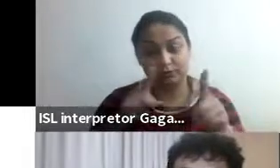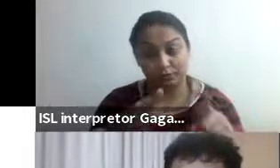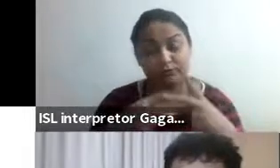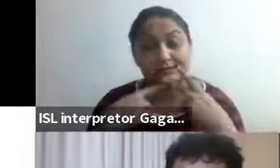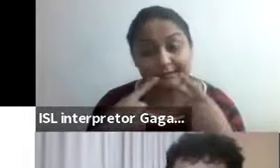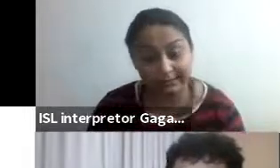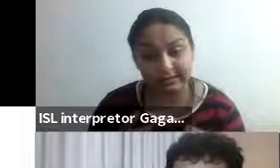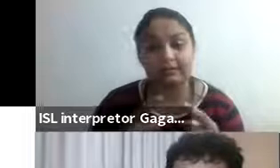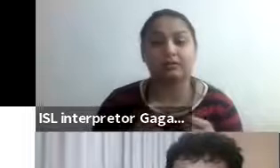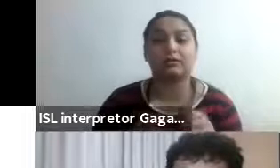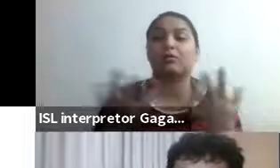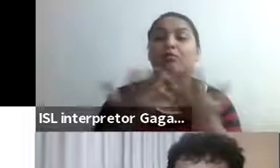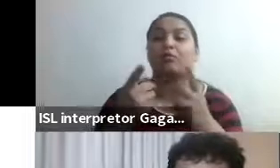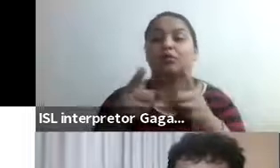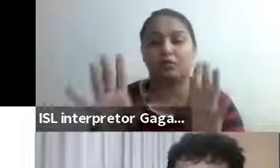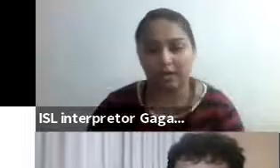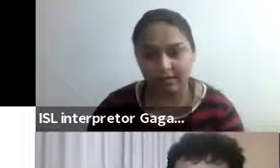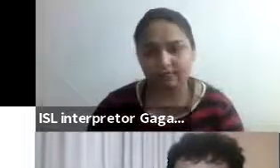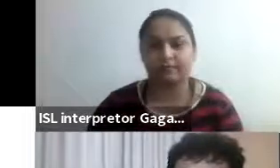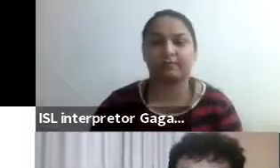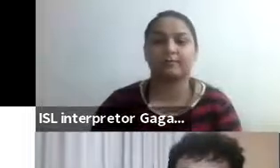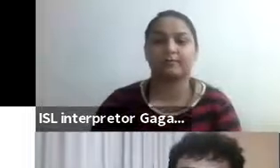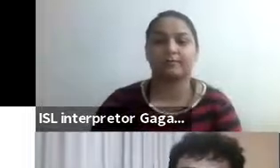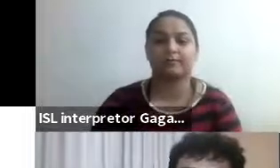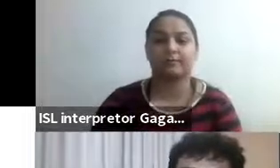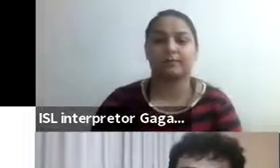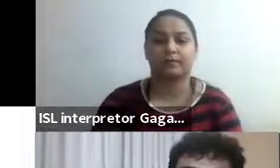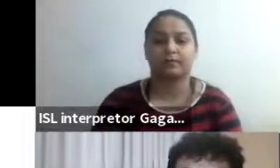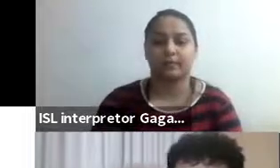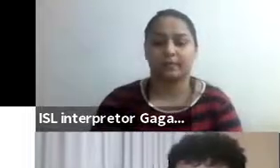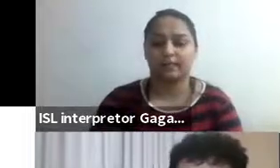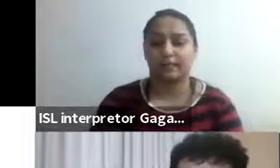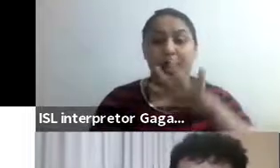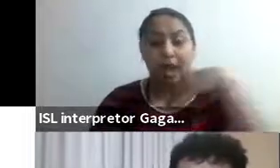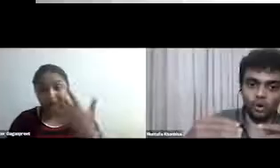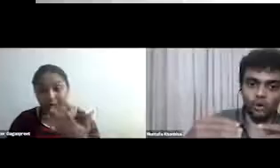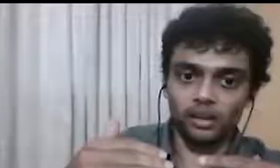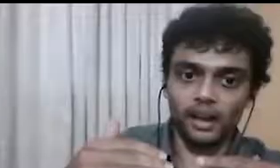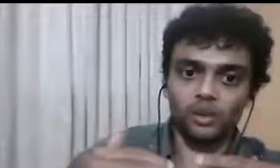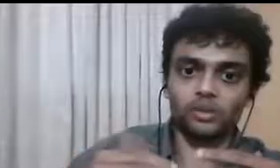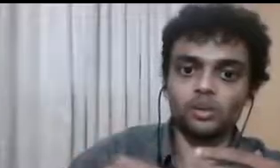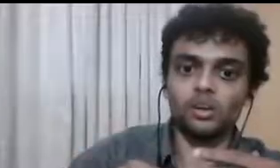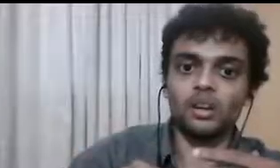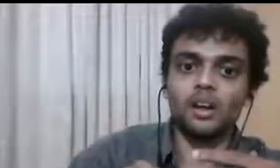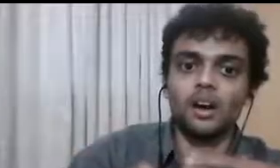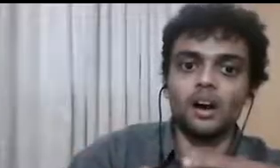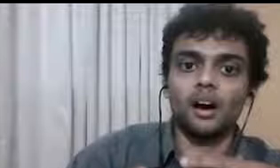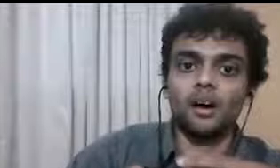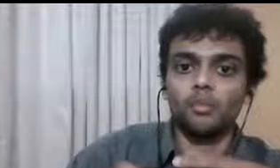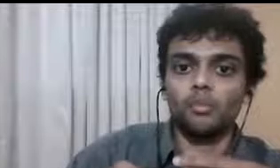what is behind and what is uh, in front is based on like how things are ordered, and